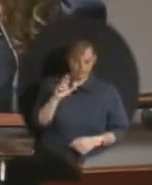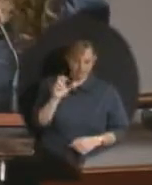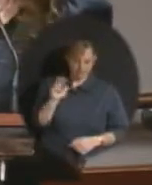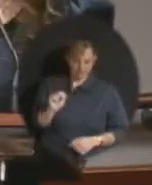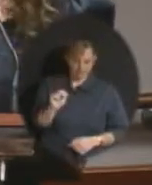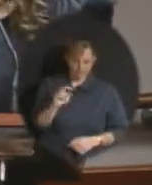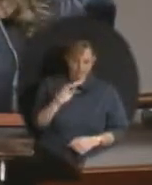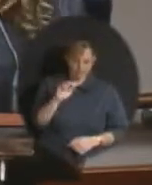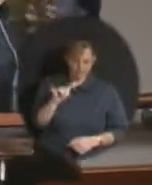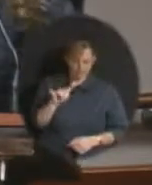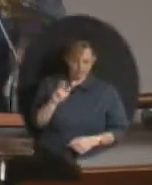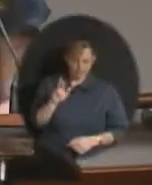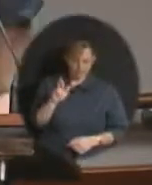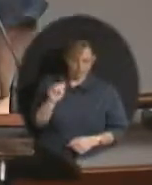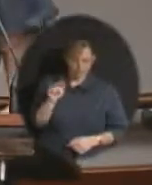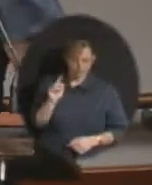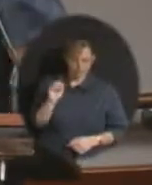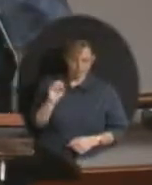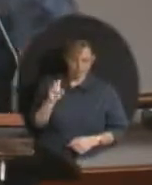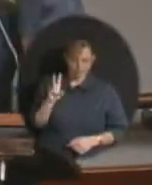Uratovich?